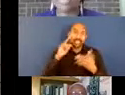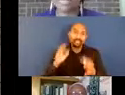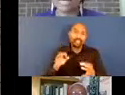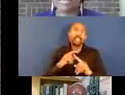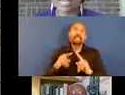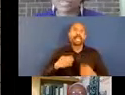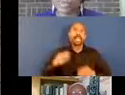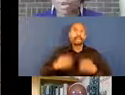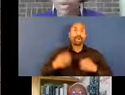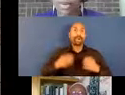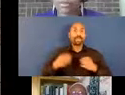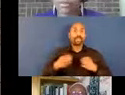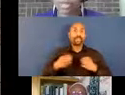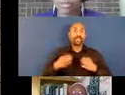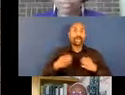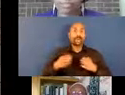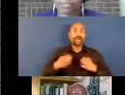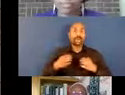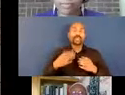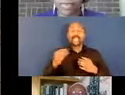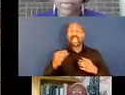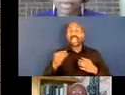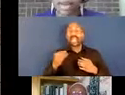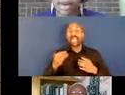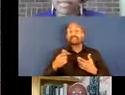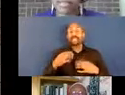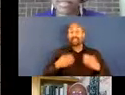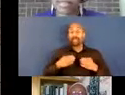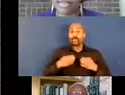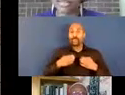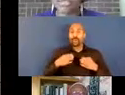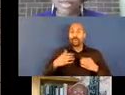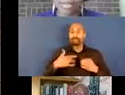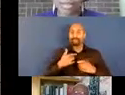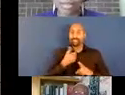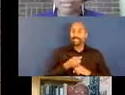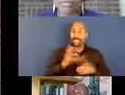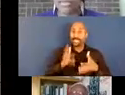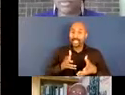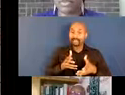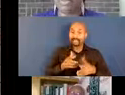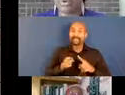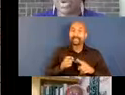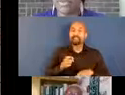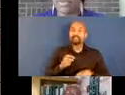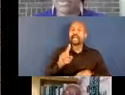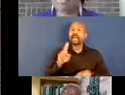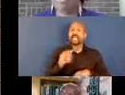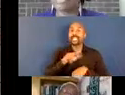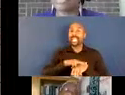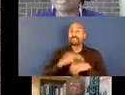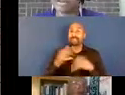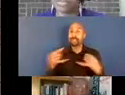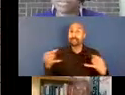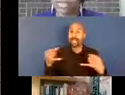of an unnatural boundary. It is in a constant state of transition. The prohibited and